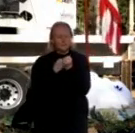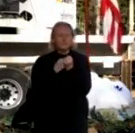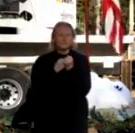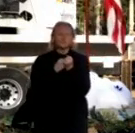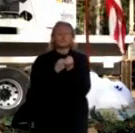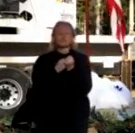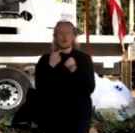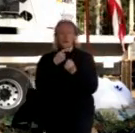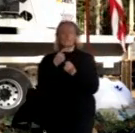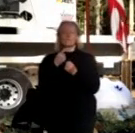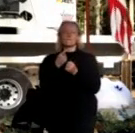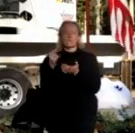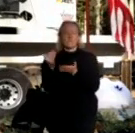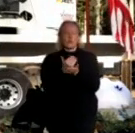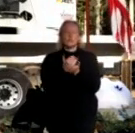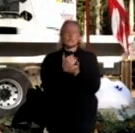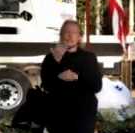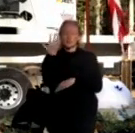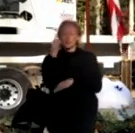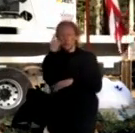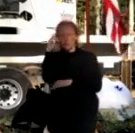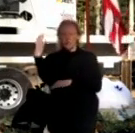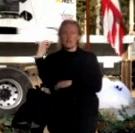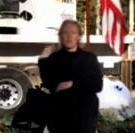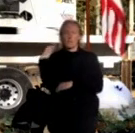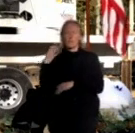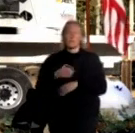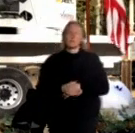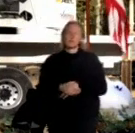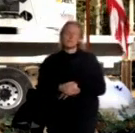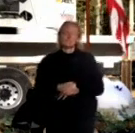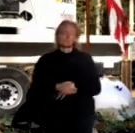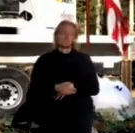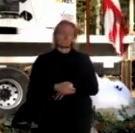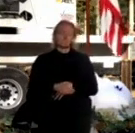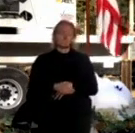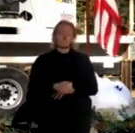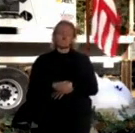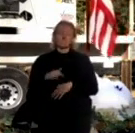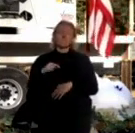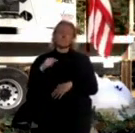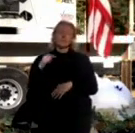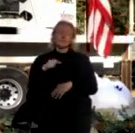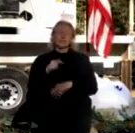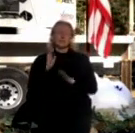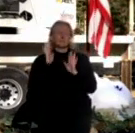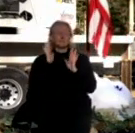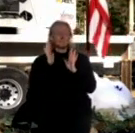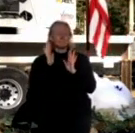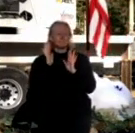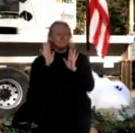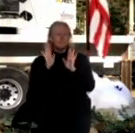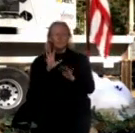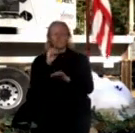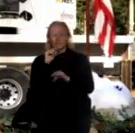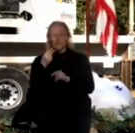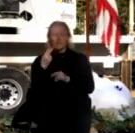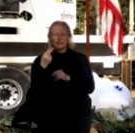tradition of harvesting a Christmas tree for our capital. In this extraordinary 50th anniversary year, we